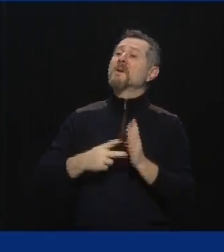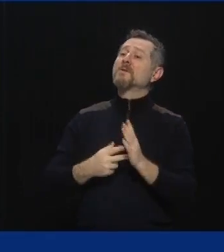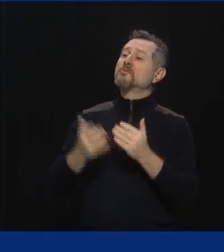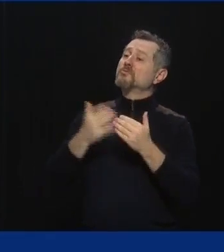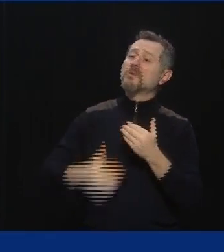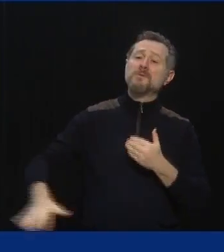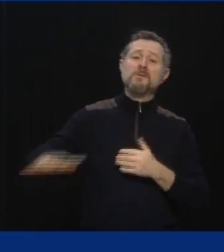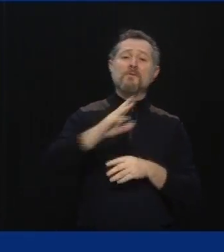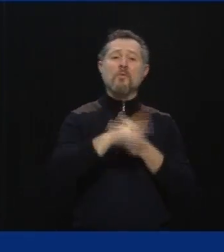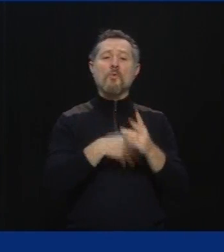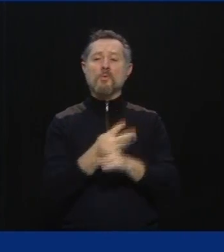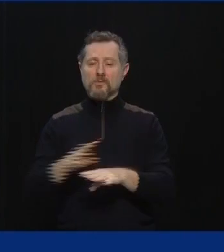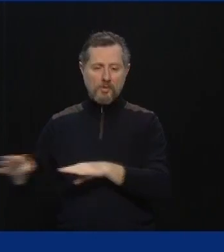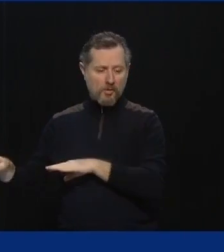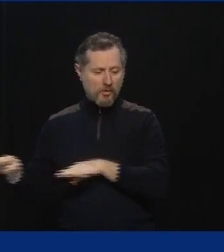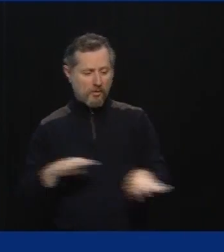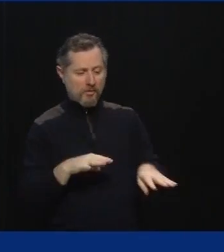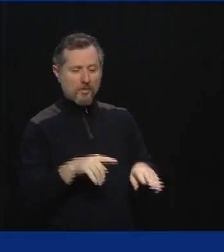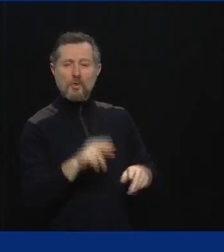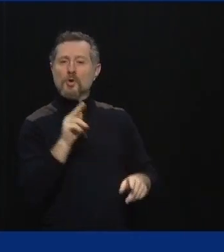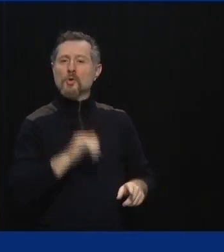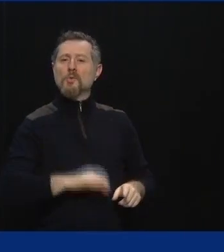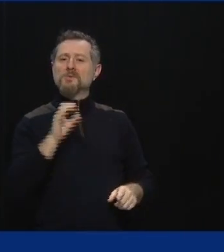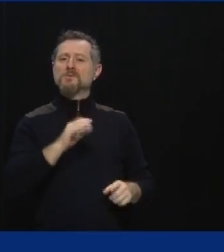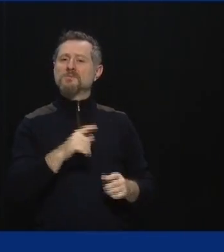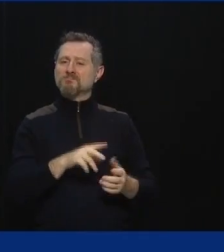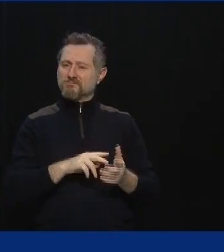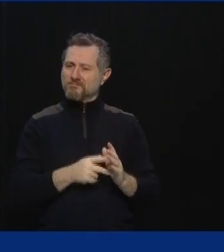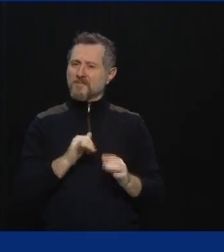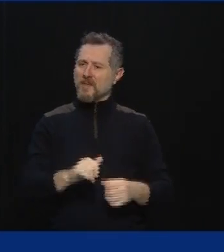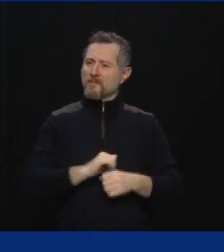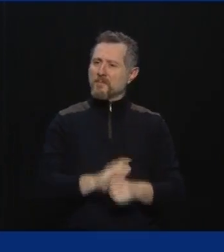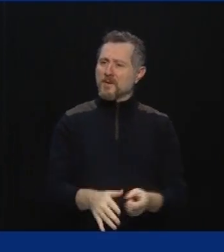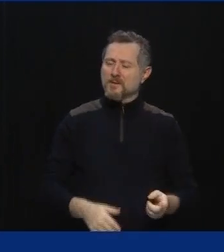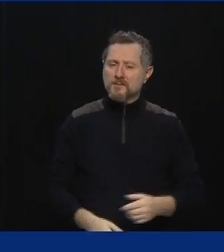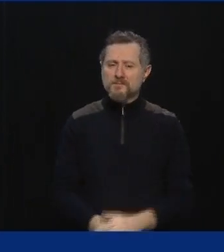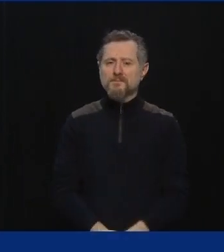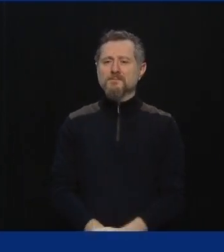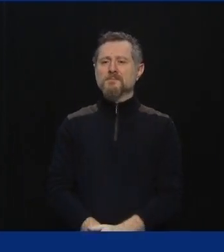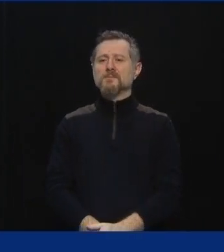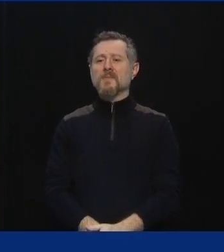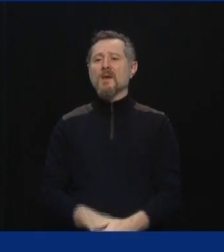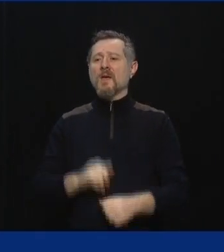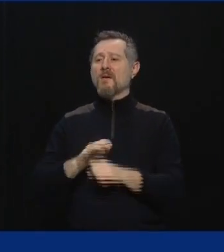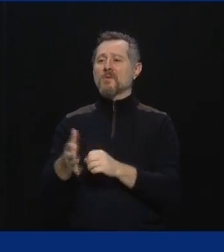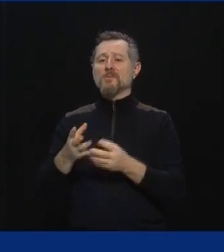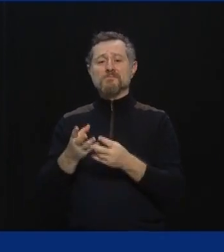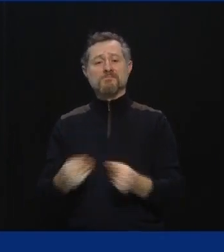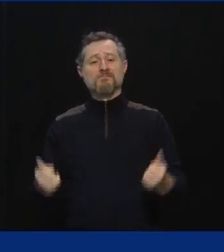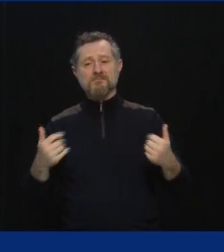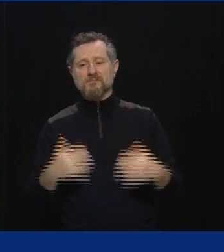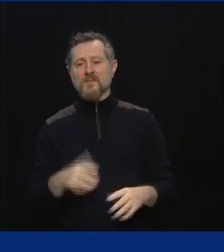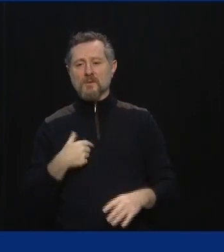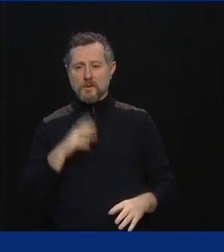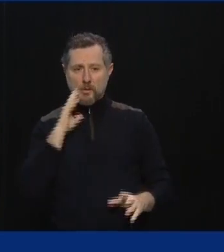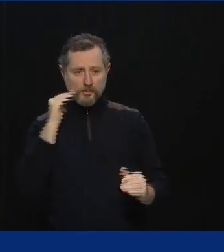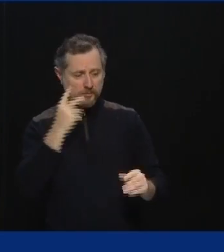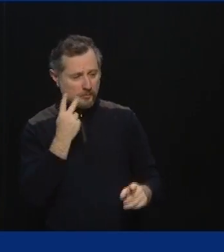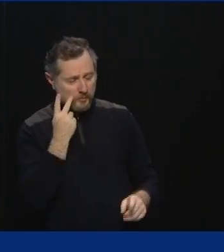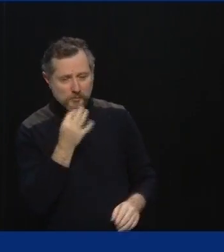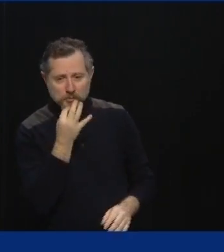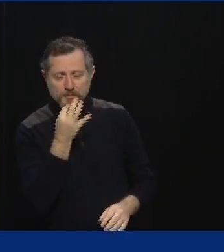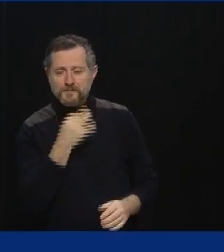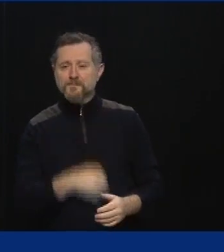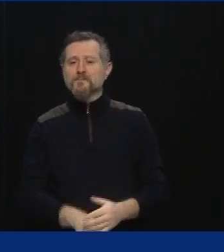they do that during a pandemic? How do they do it in the aftermath, which I hope will be very soon? And I look to the leaders